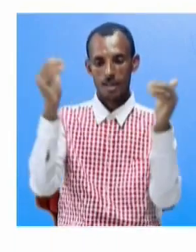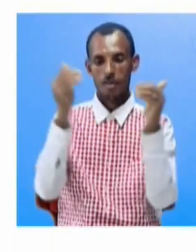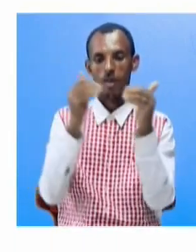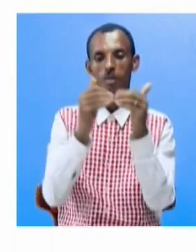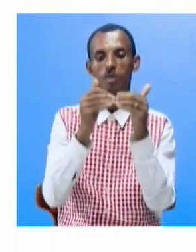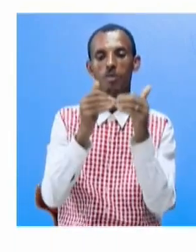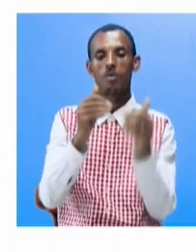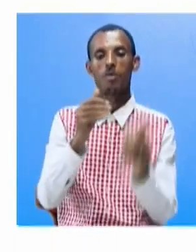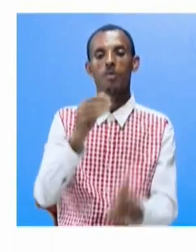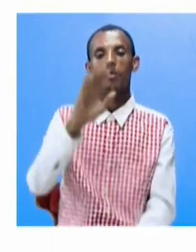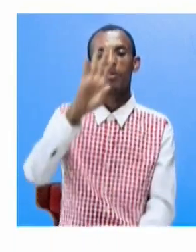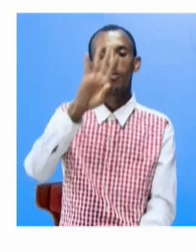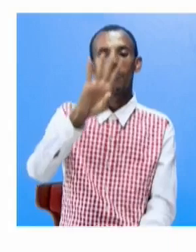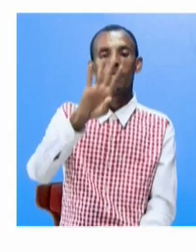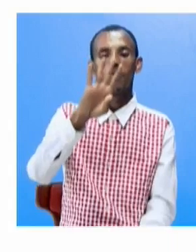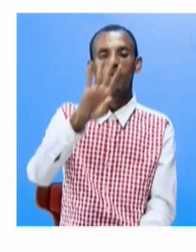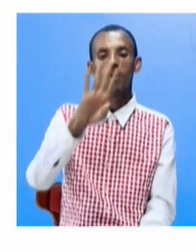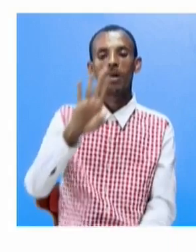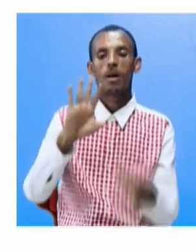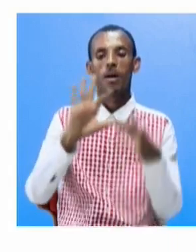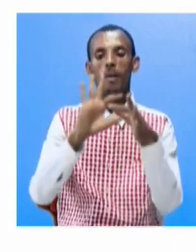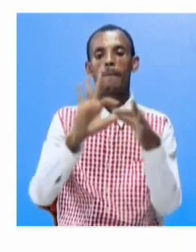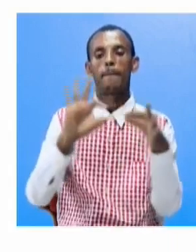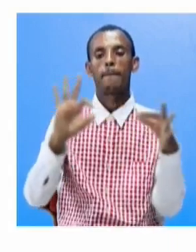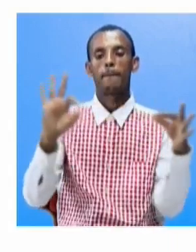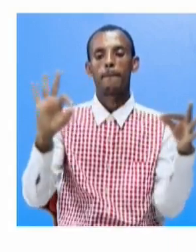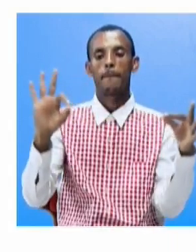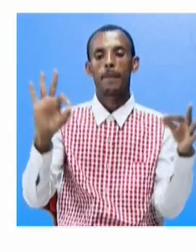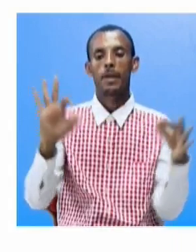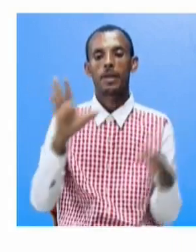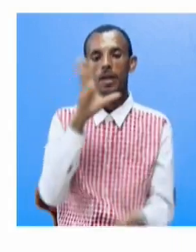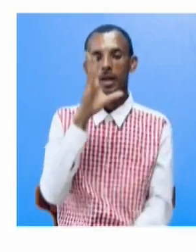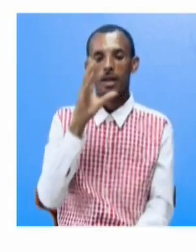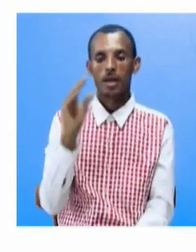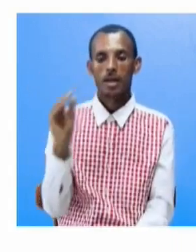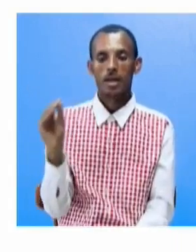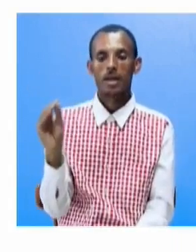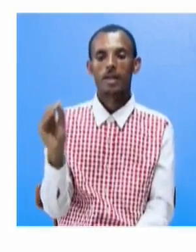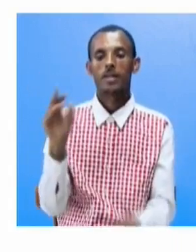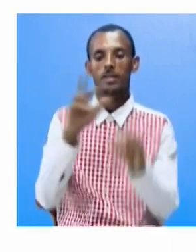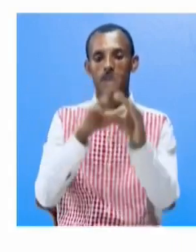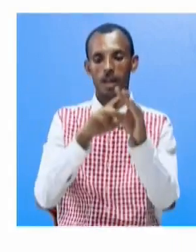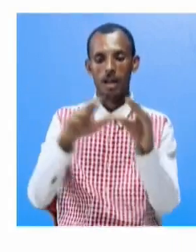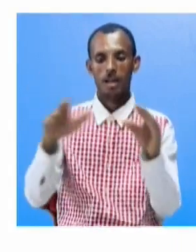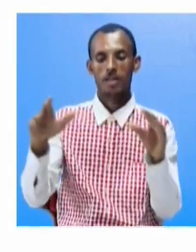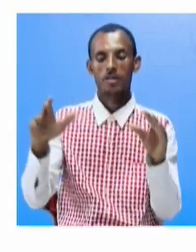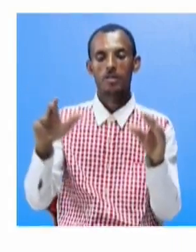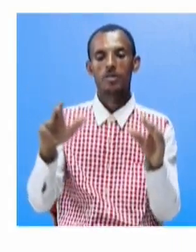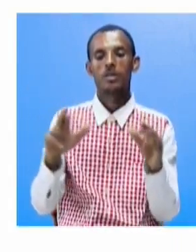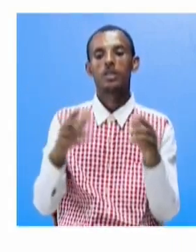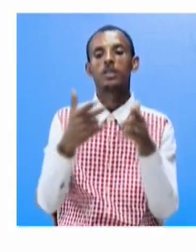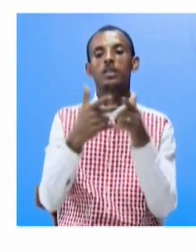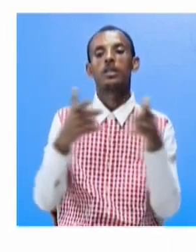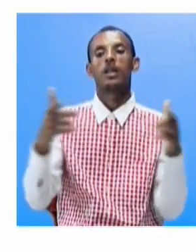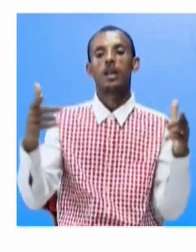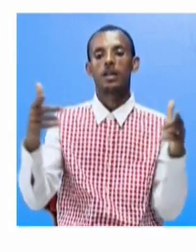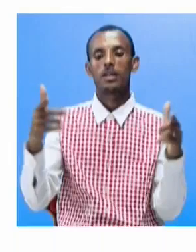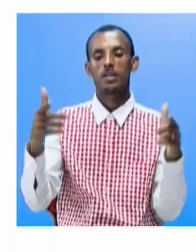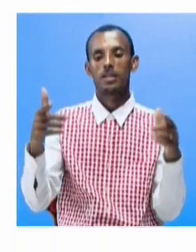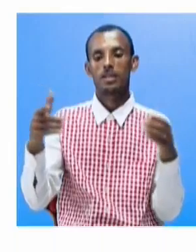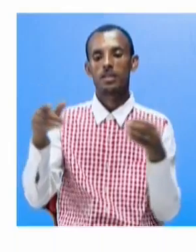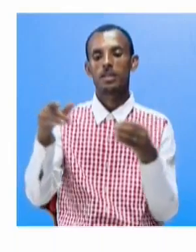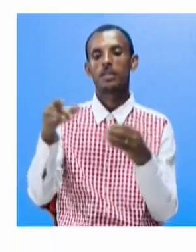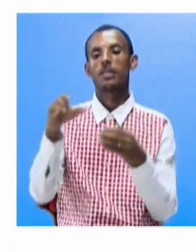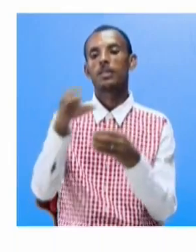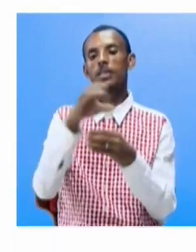4 meter, and the radius of the bigger circle, let's use a